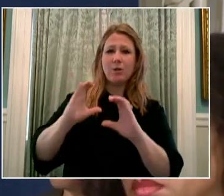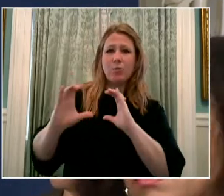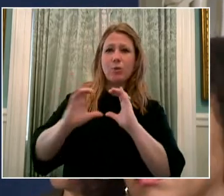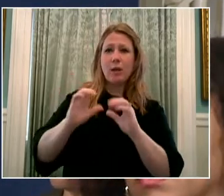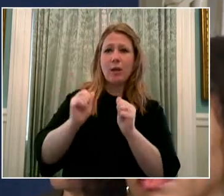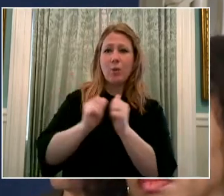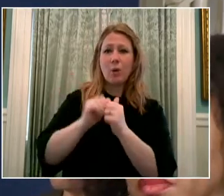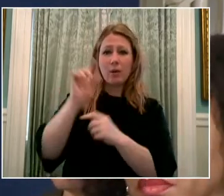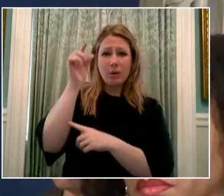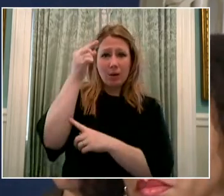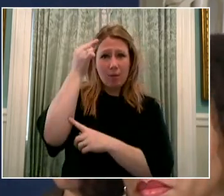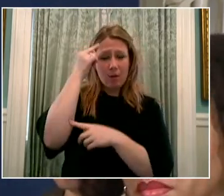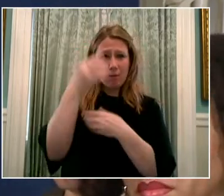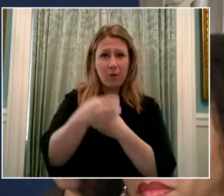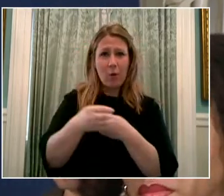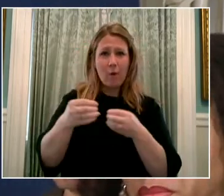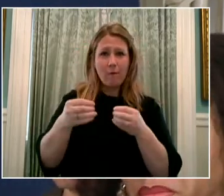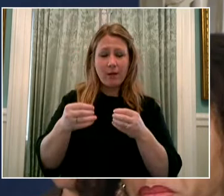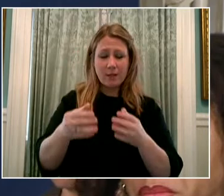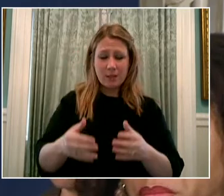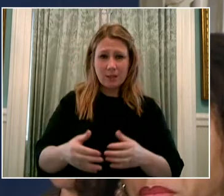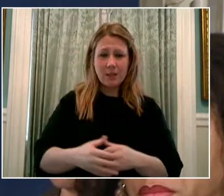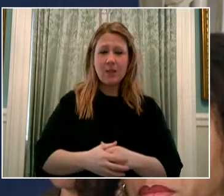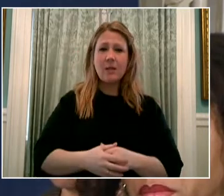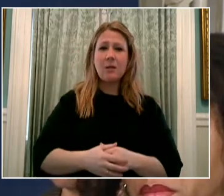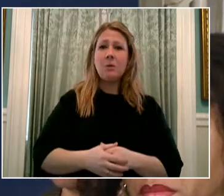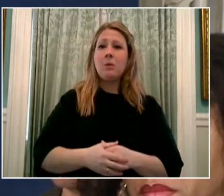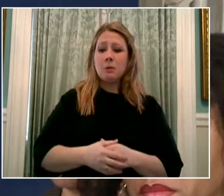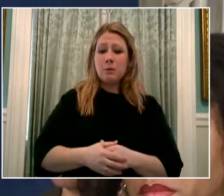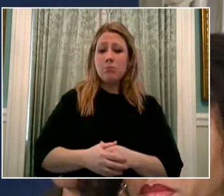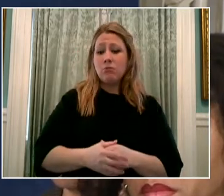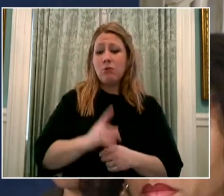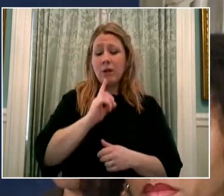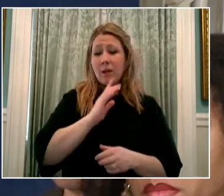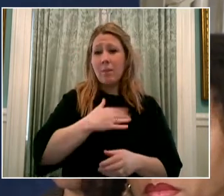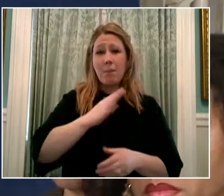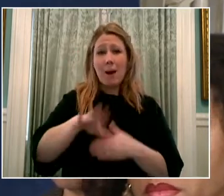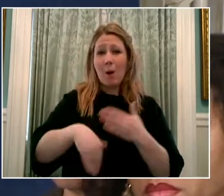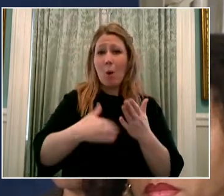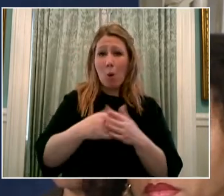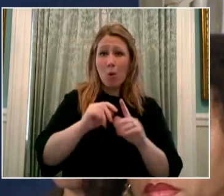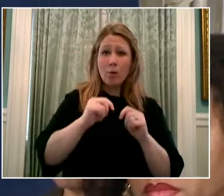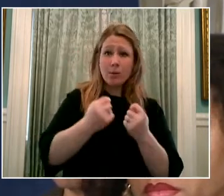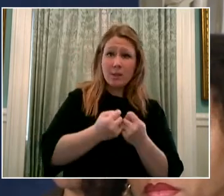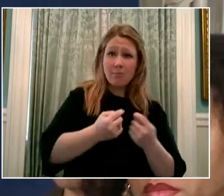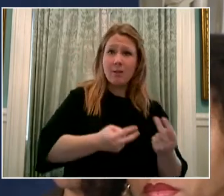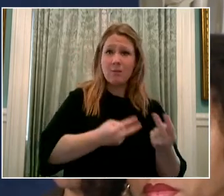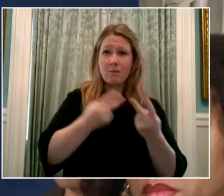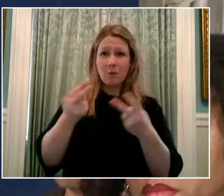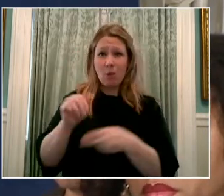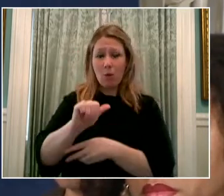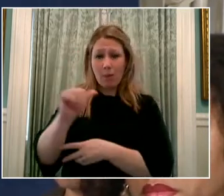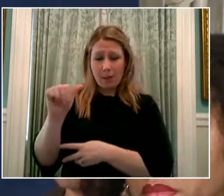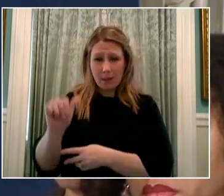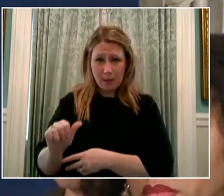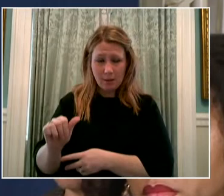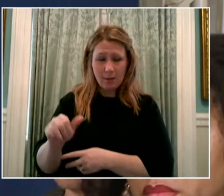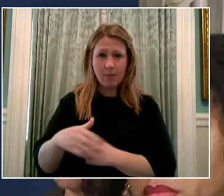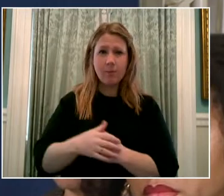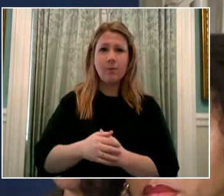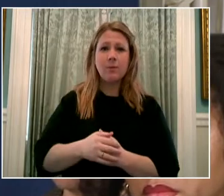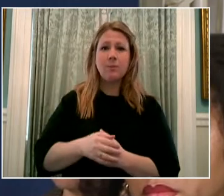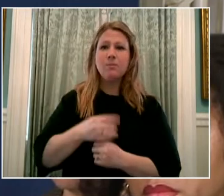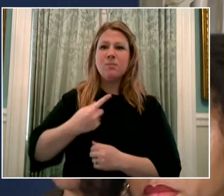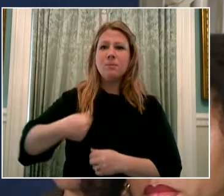been up there, just about everyone who's behind me. We have been up there. We're looking at the different dollars